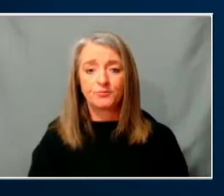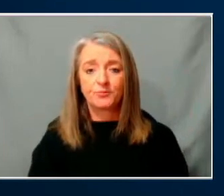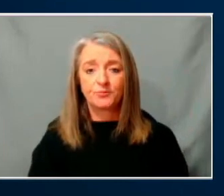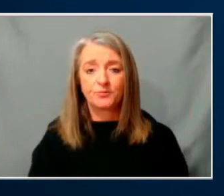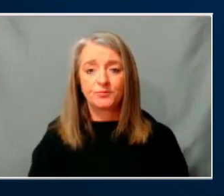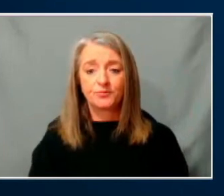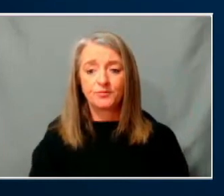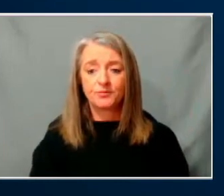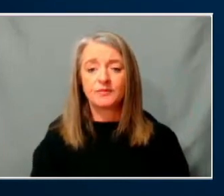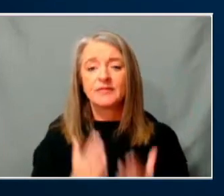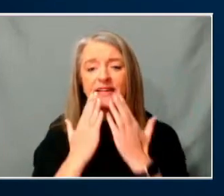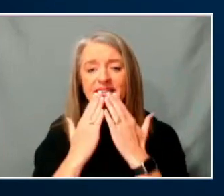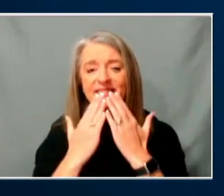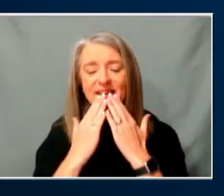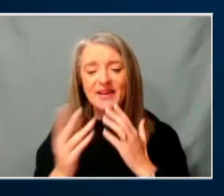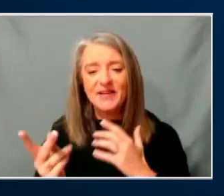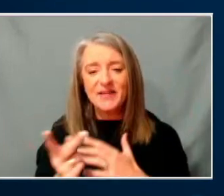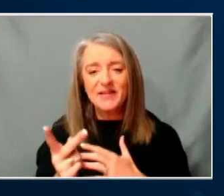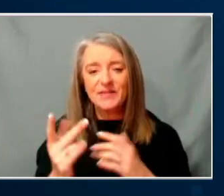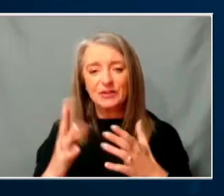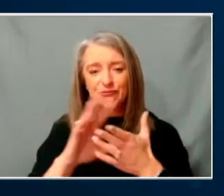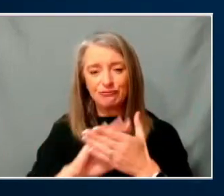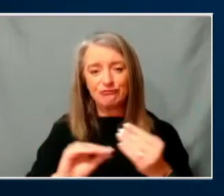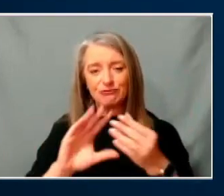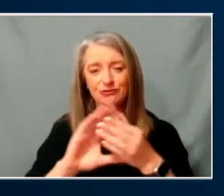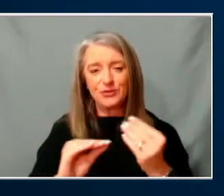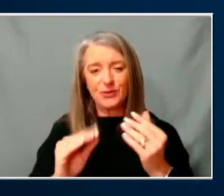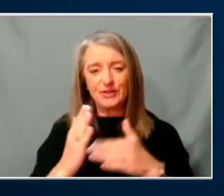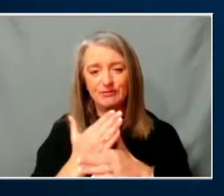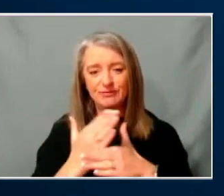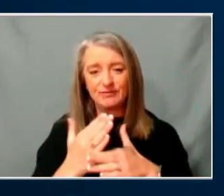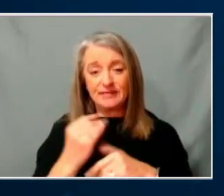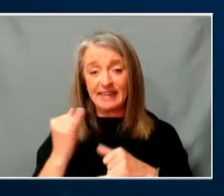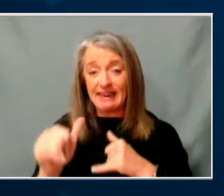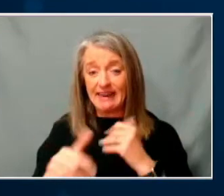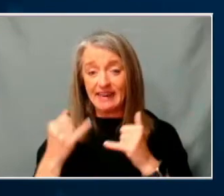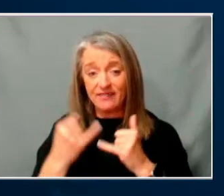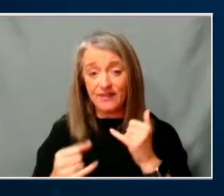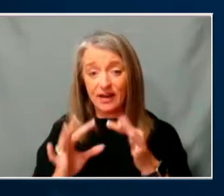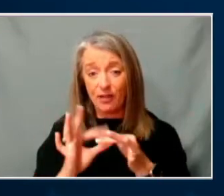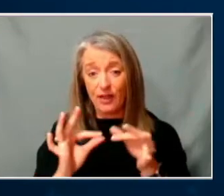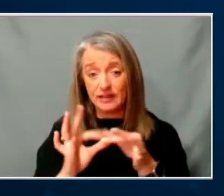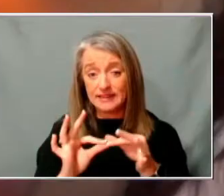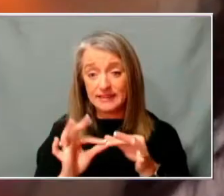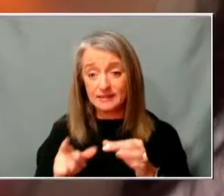Wanye, thank you so much for sharing your story with us. Final thoughts from you today.